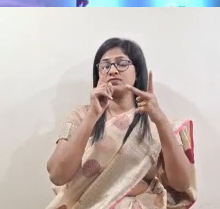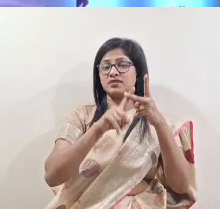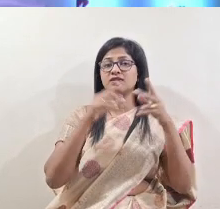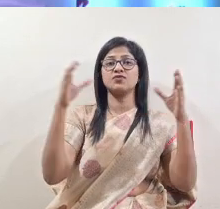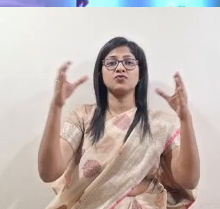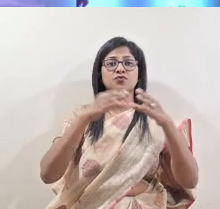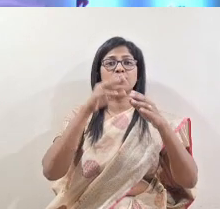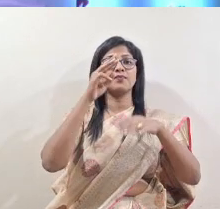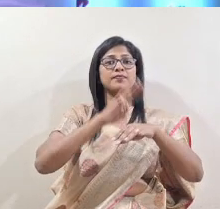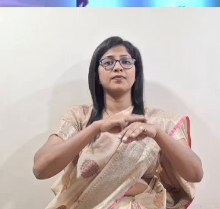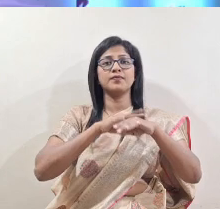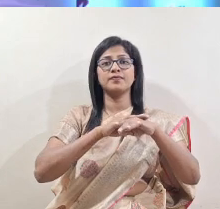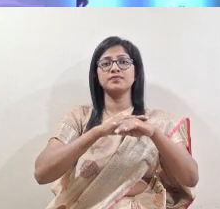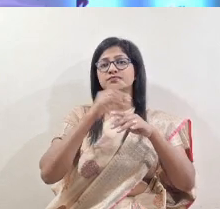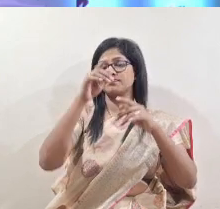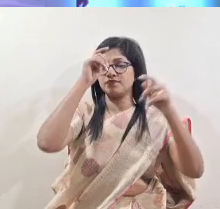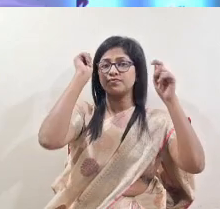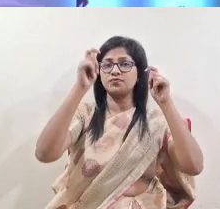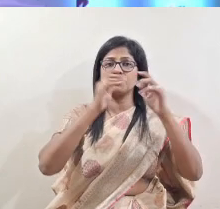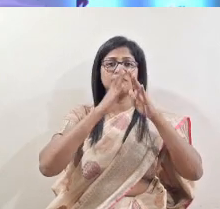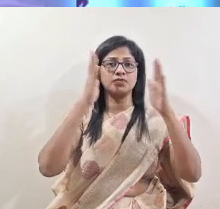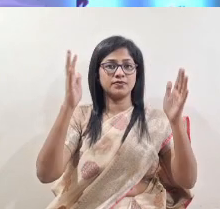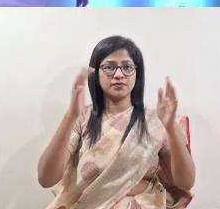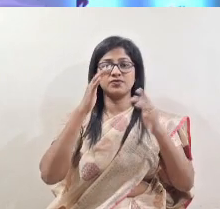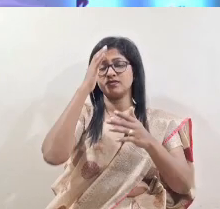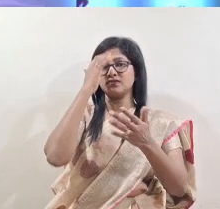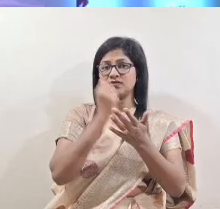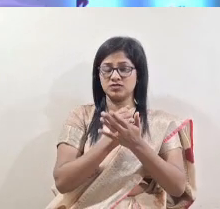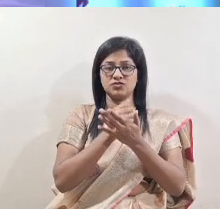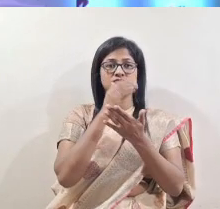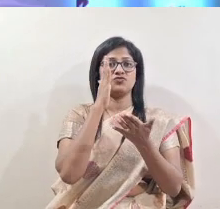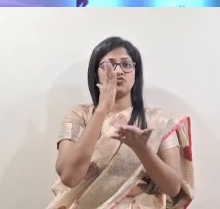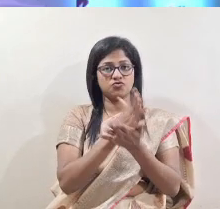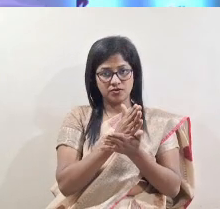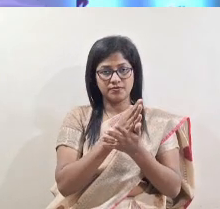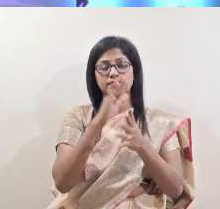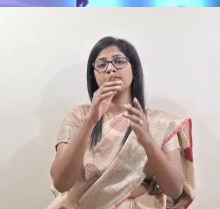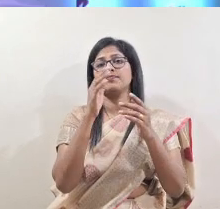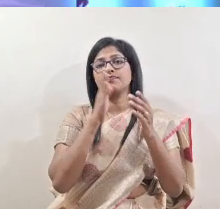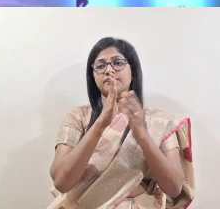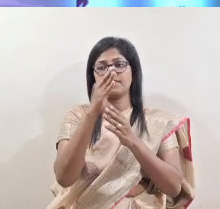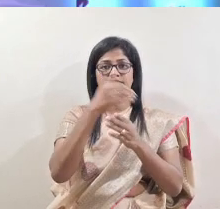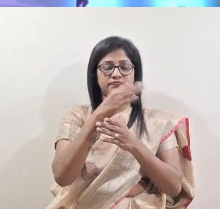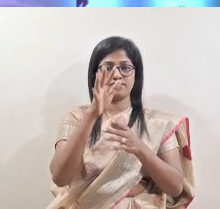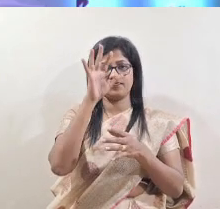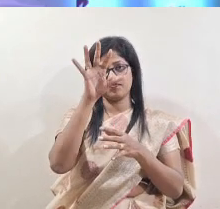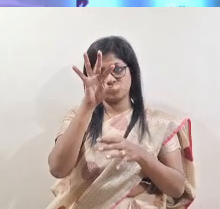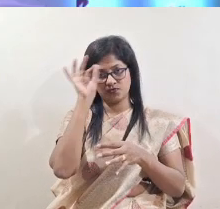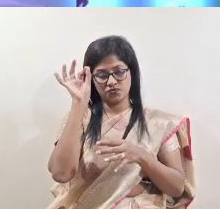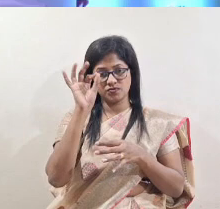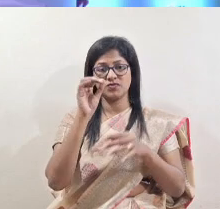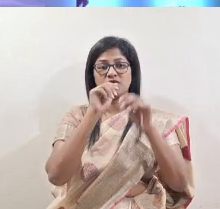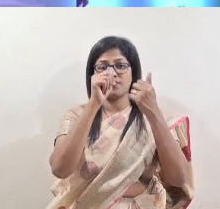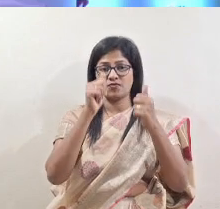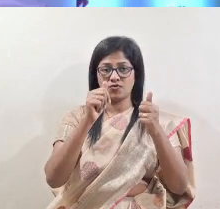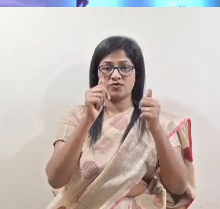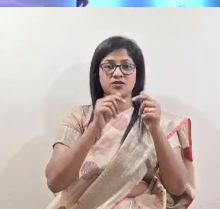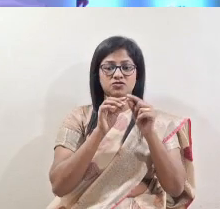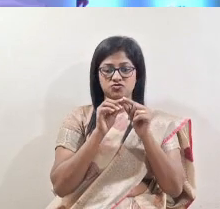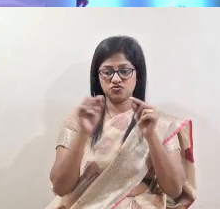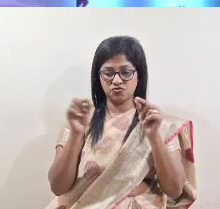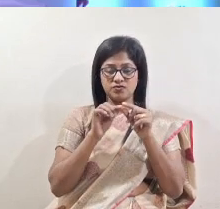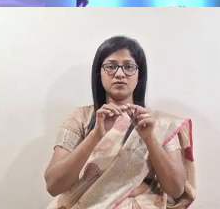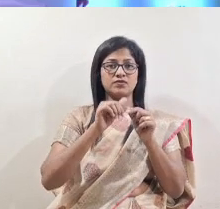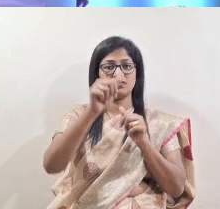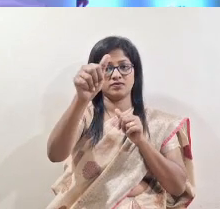second being that the group membership will play a significant role in both the decision to pause and the direction choices. To model both